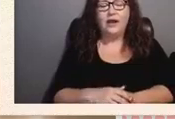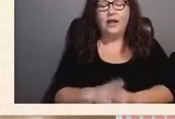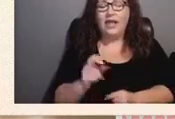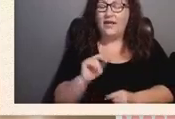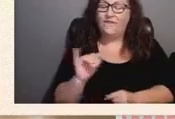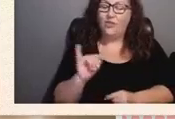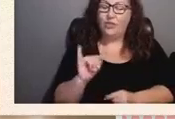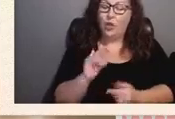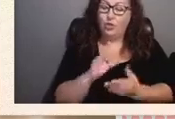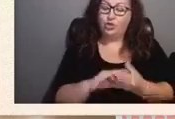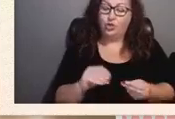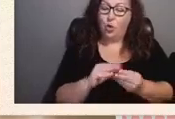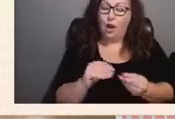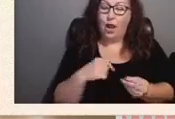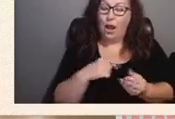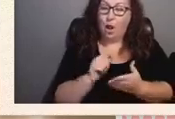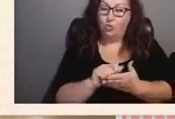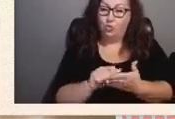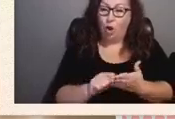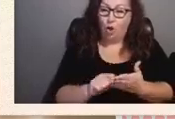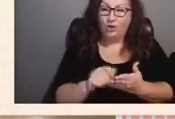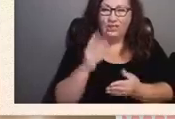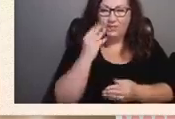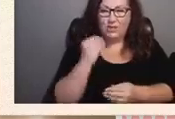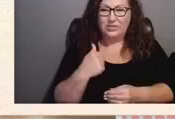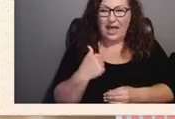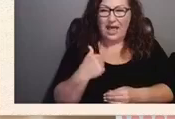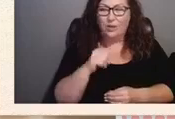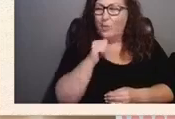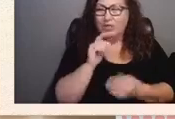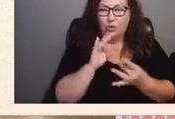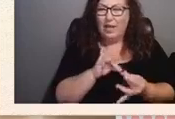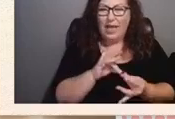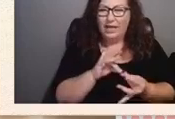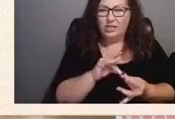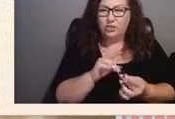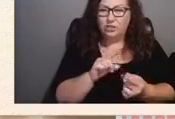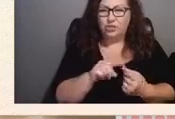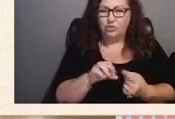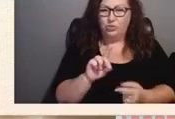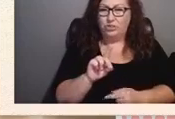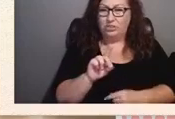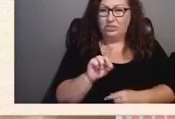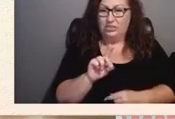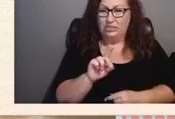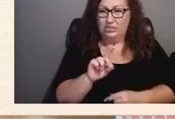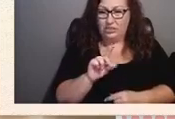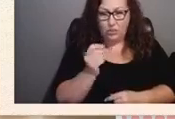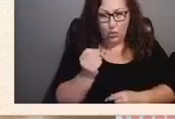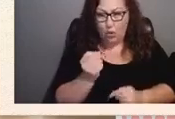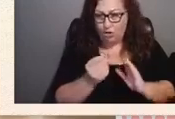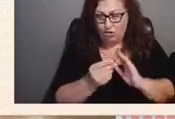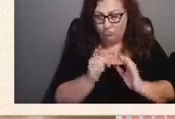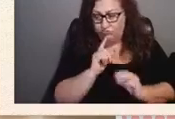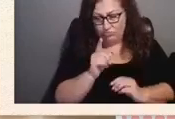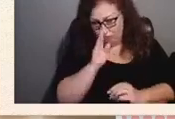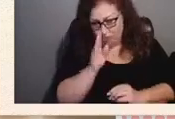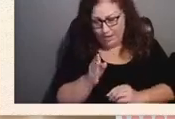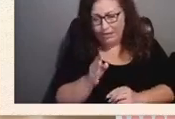this experience that I had, it wasn't related to disorders directly, there were a lot of people